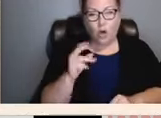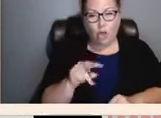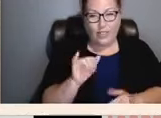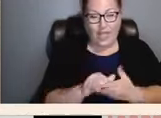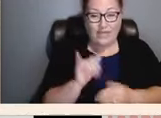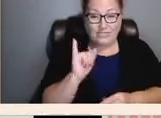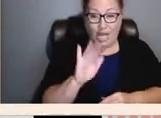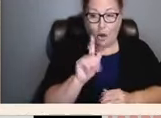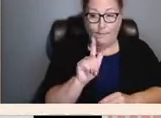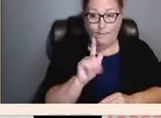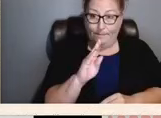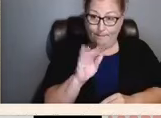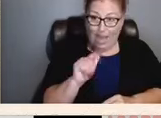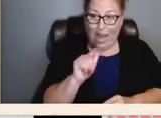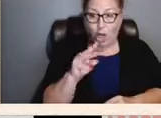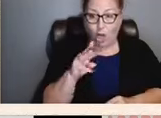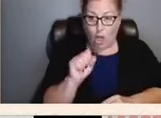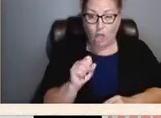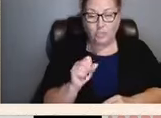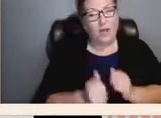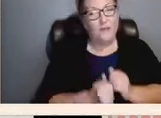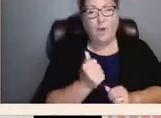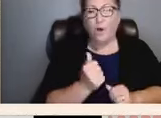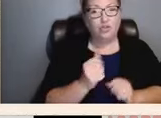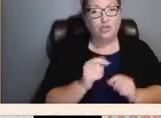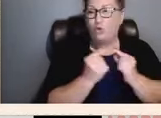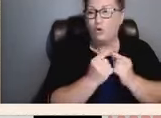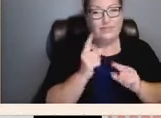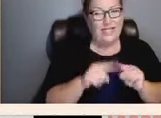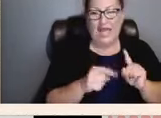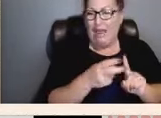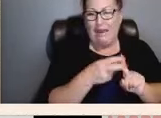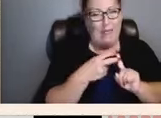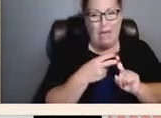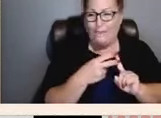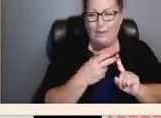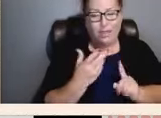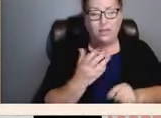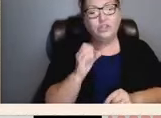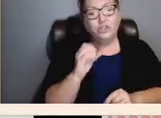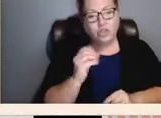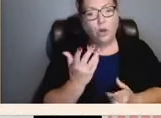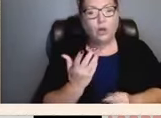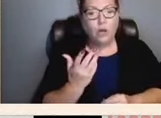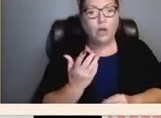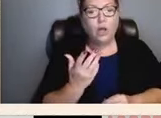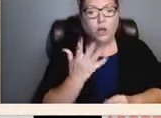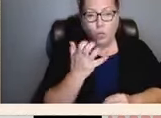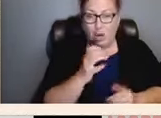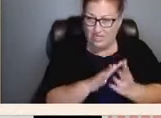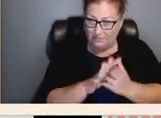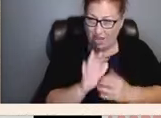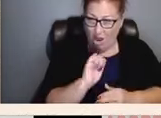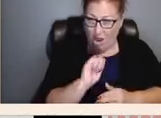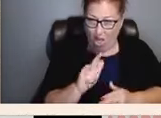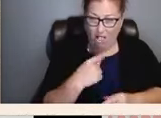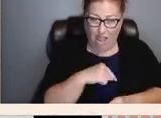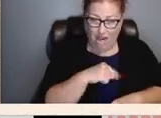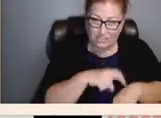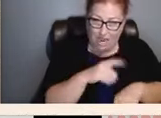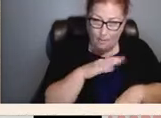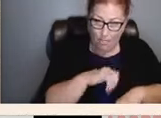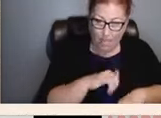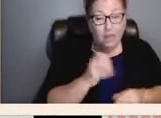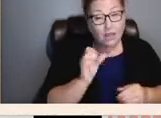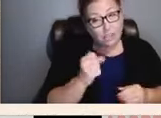you lobby? Most groups cannot lobby. So just thinking about, do we want to spend all of our time on this? Yes, you may. Or do you